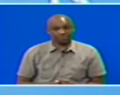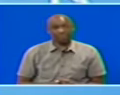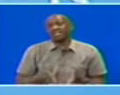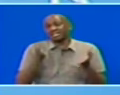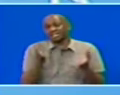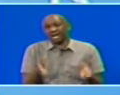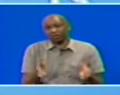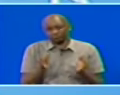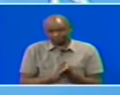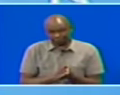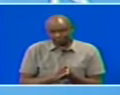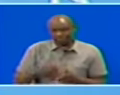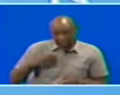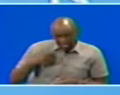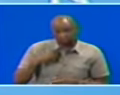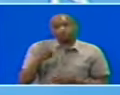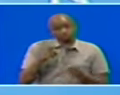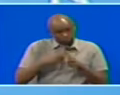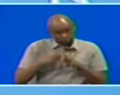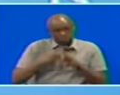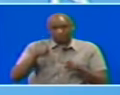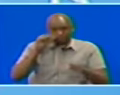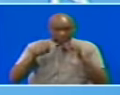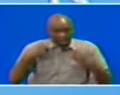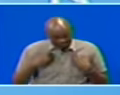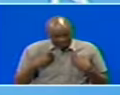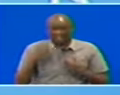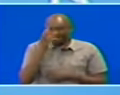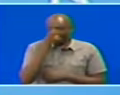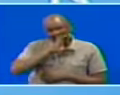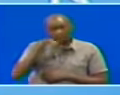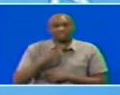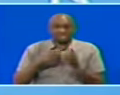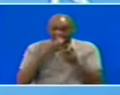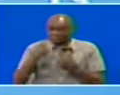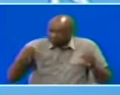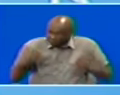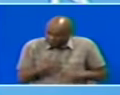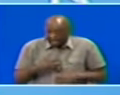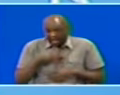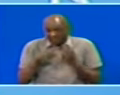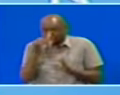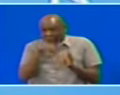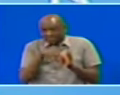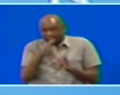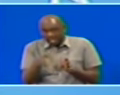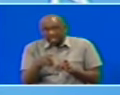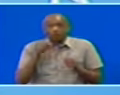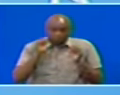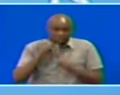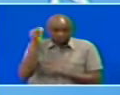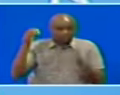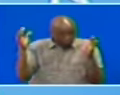Now, as the dates of party primaries near, a section of Nyeri County leaders have expressed their fear on criteria to be used by